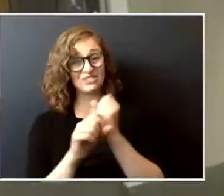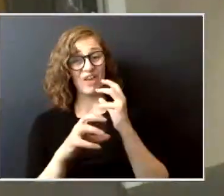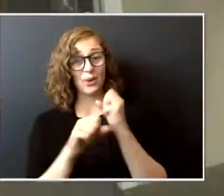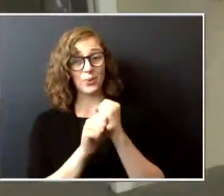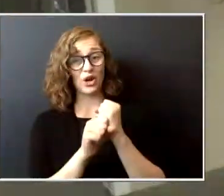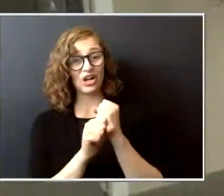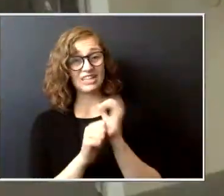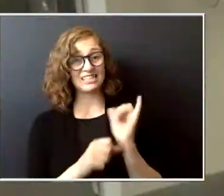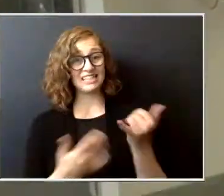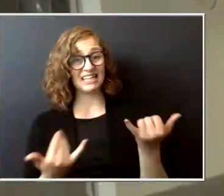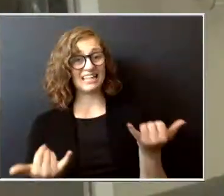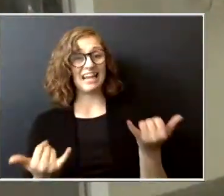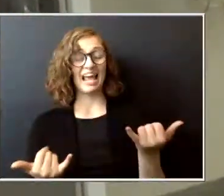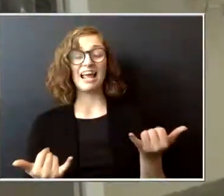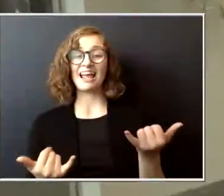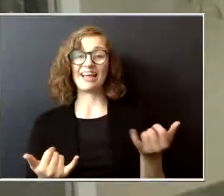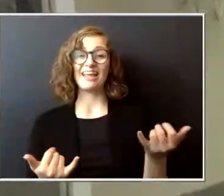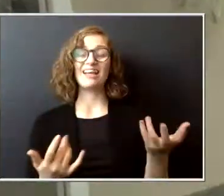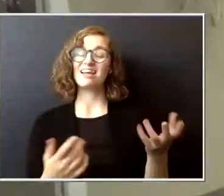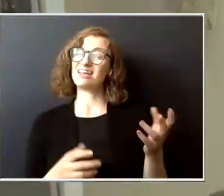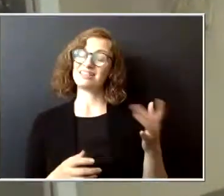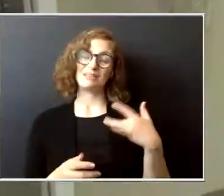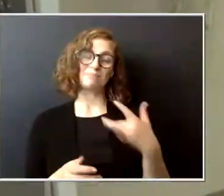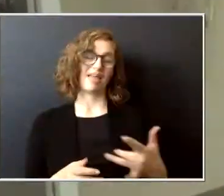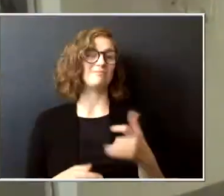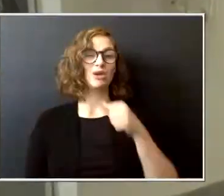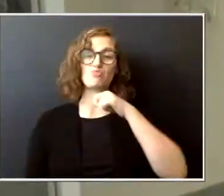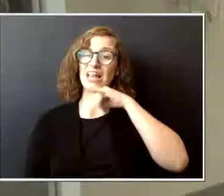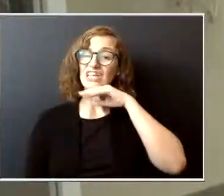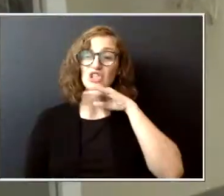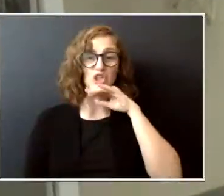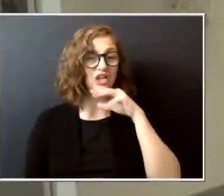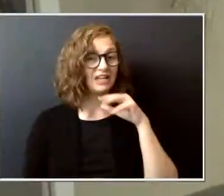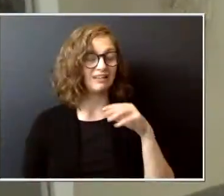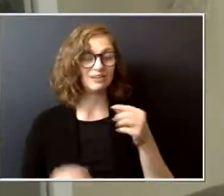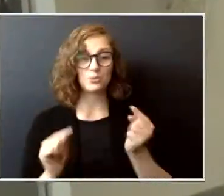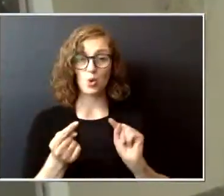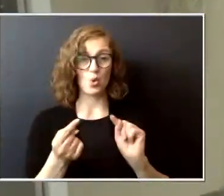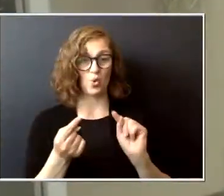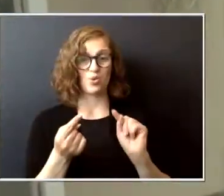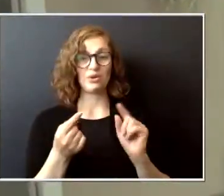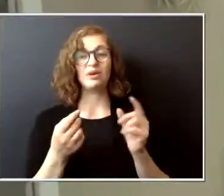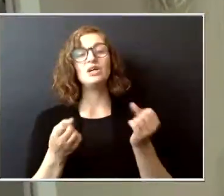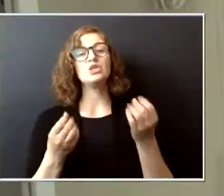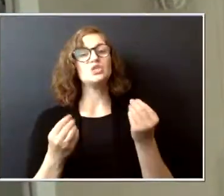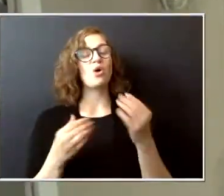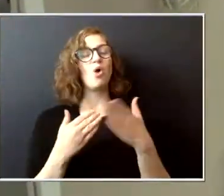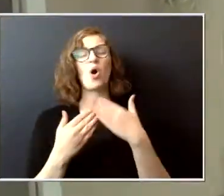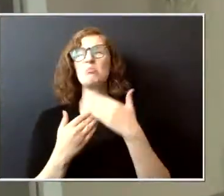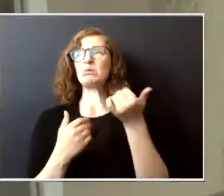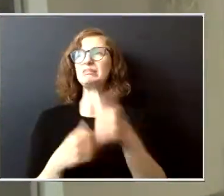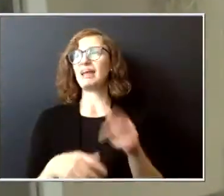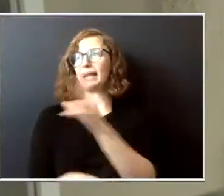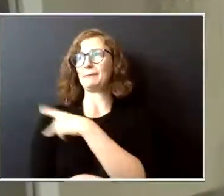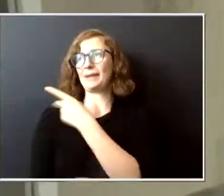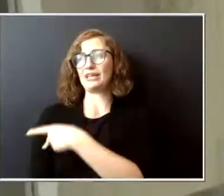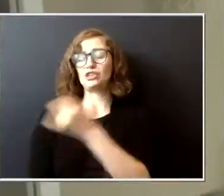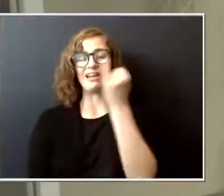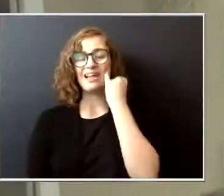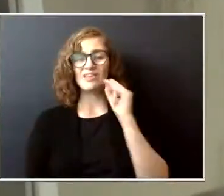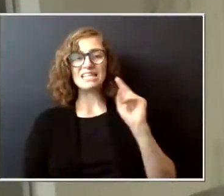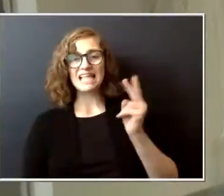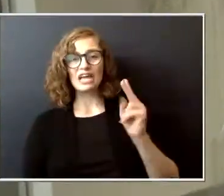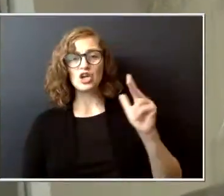those wounds can be really dirty. So almost any patient can come in here if they've got 2nd, 3rd degree burns. So any patient we really want to